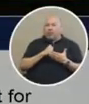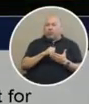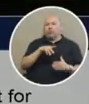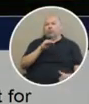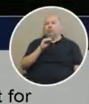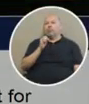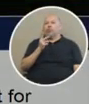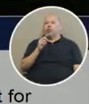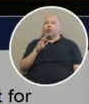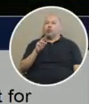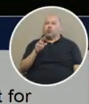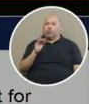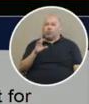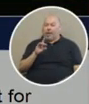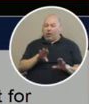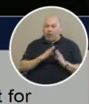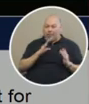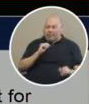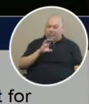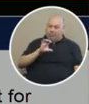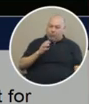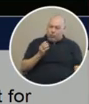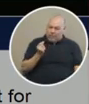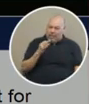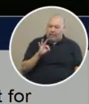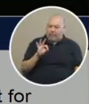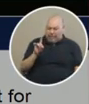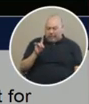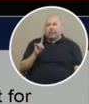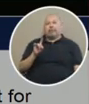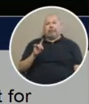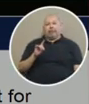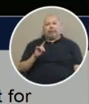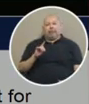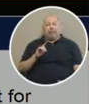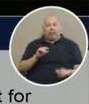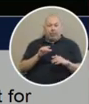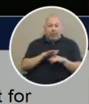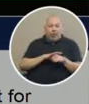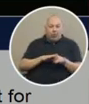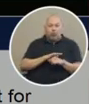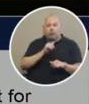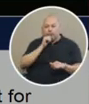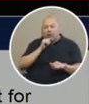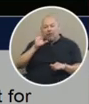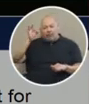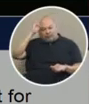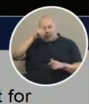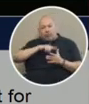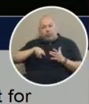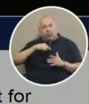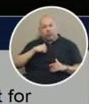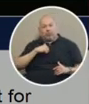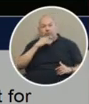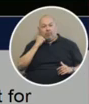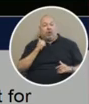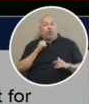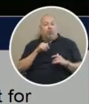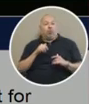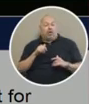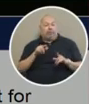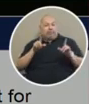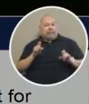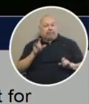Rack. Those opened on March 19th, and it's a leverage of local, private, and federal labs. We're doing the specimen collection at